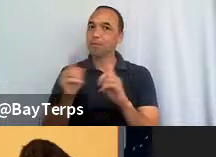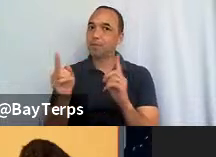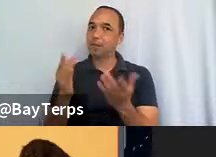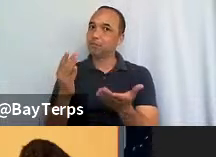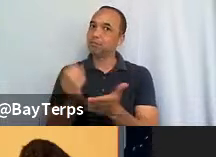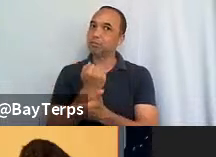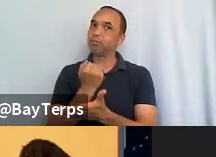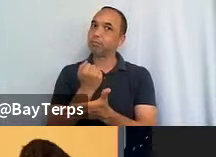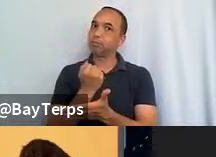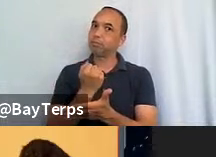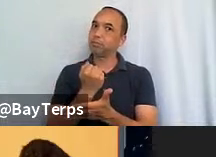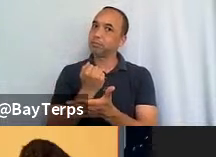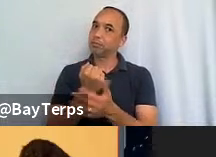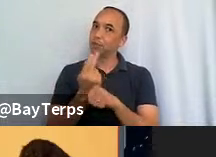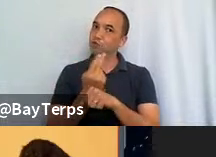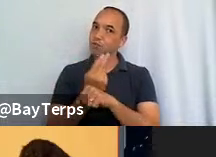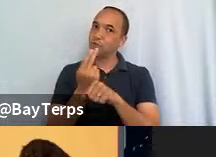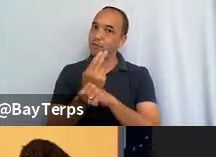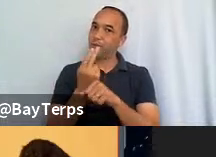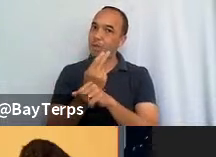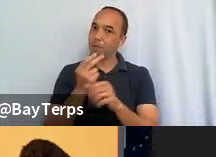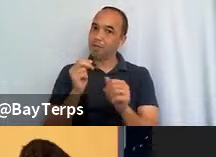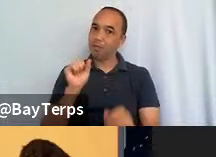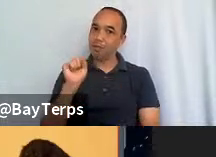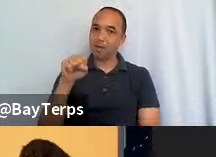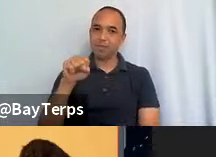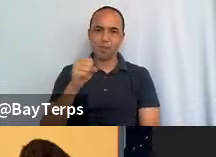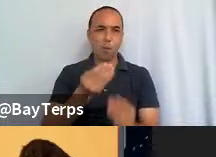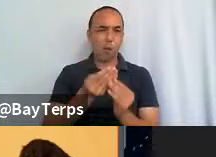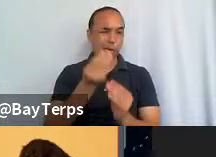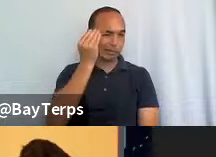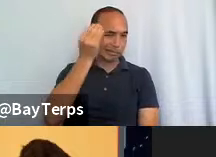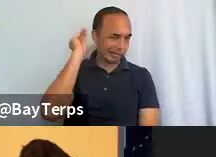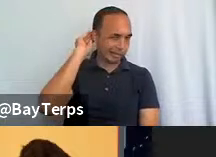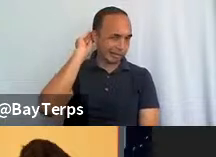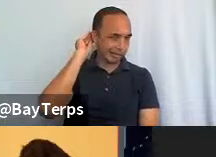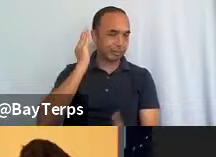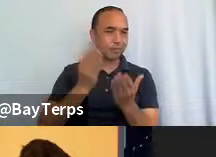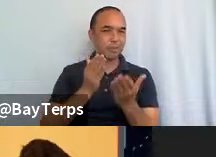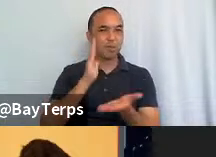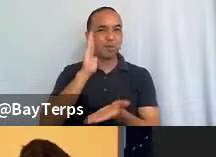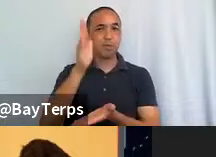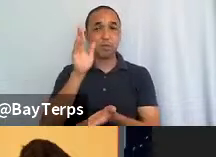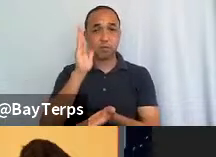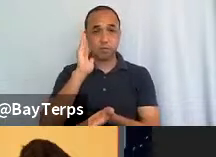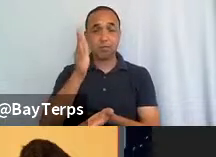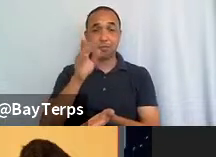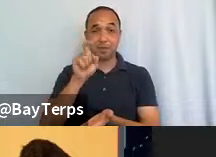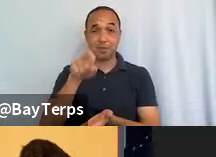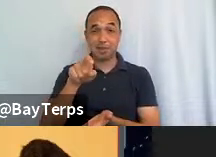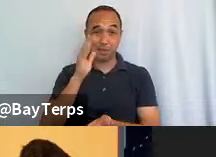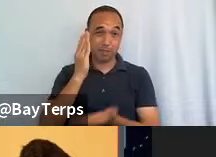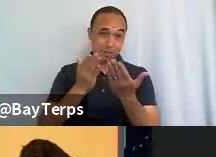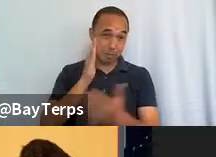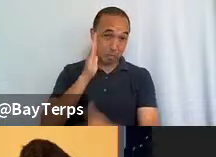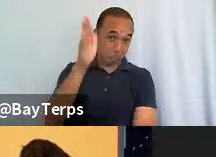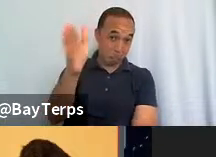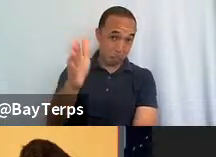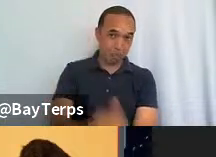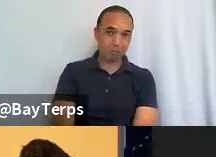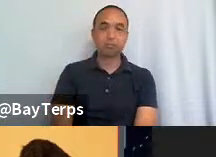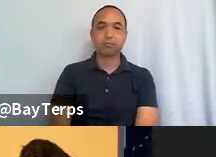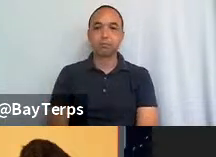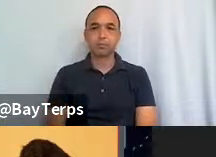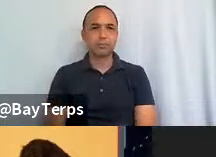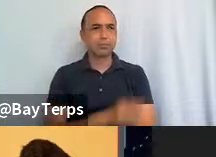So I would suggest just keep that in the back of your mind. Maybe one day you will need it. So true.